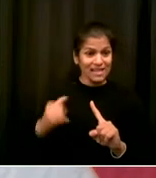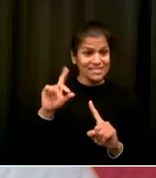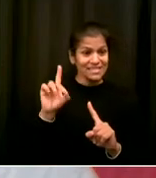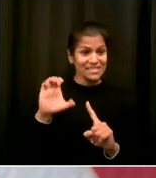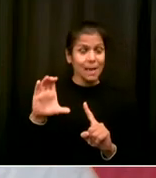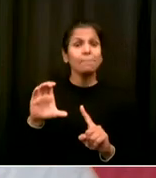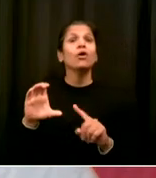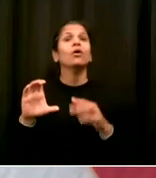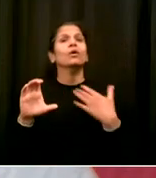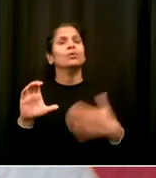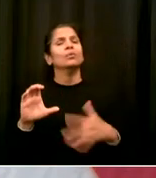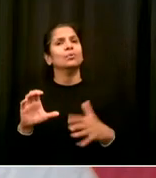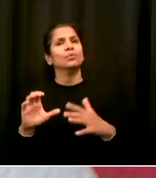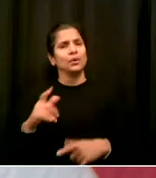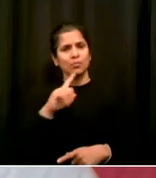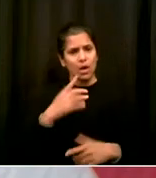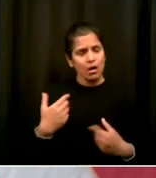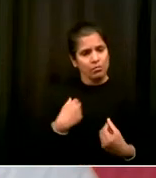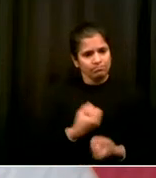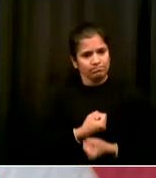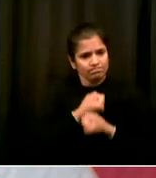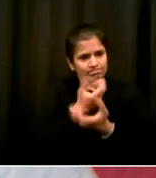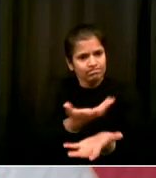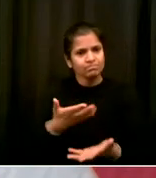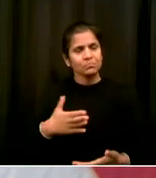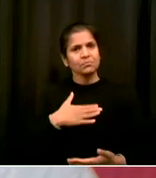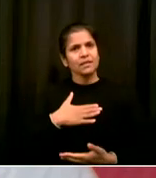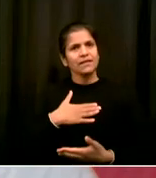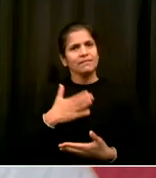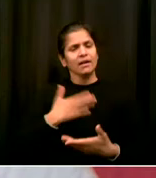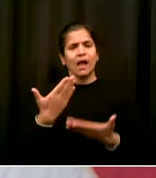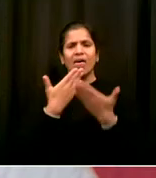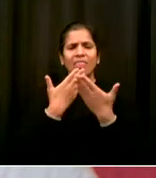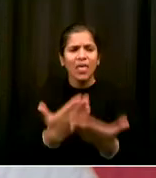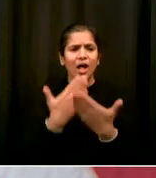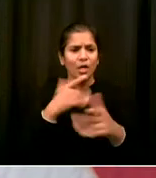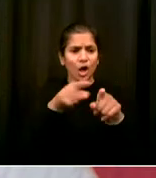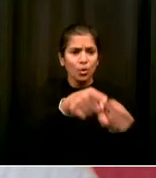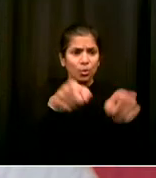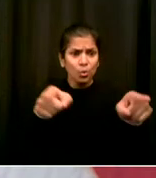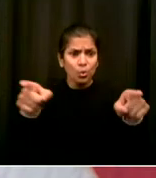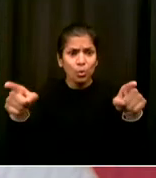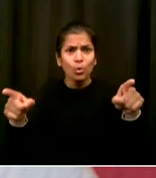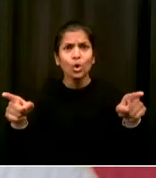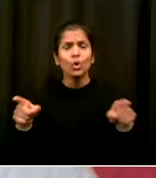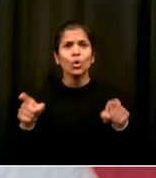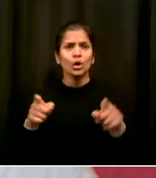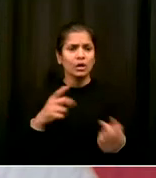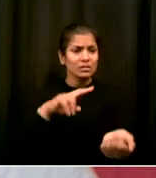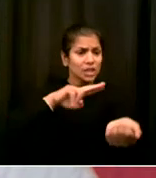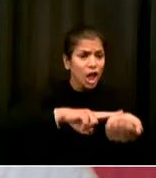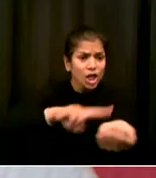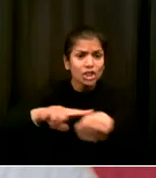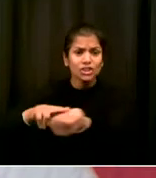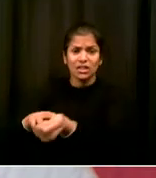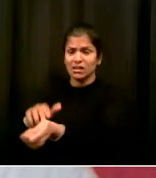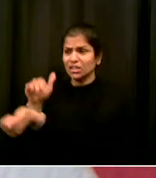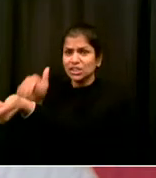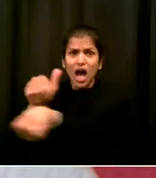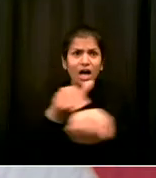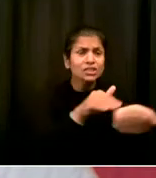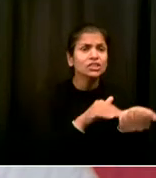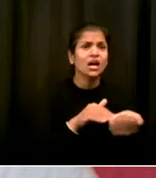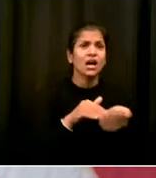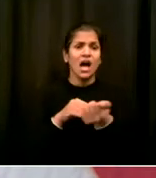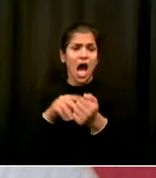much for all you have done during this really tough year. But if you've gotten your vaccine, I have one more task